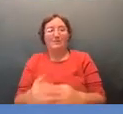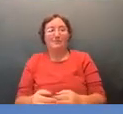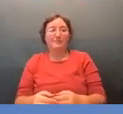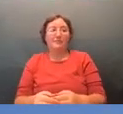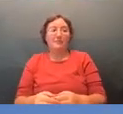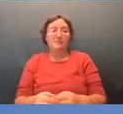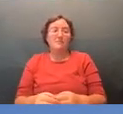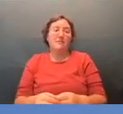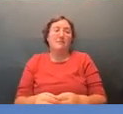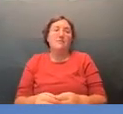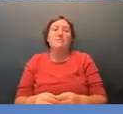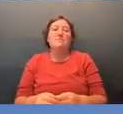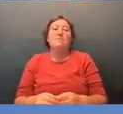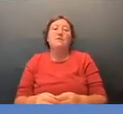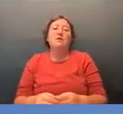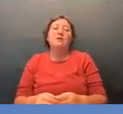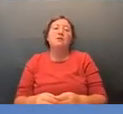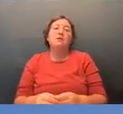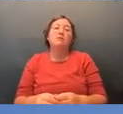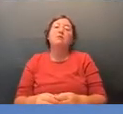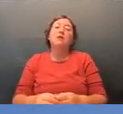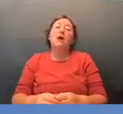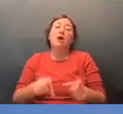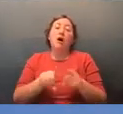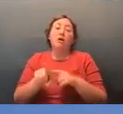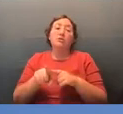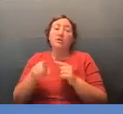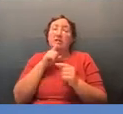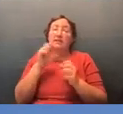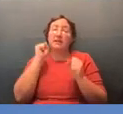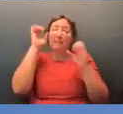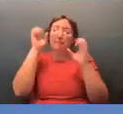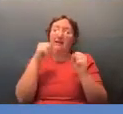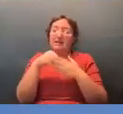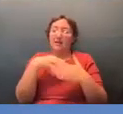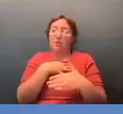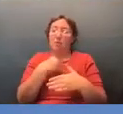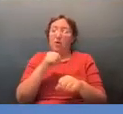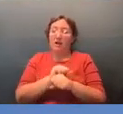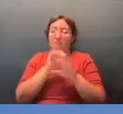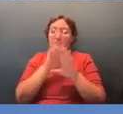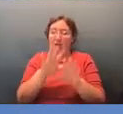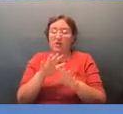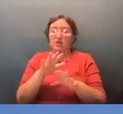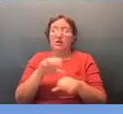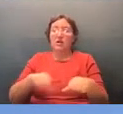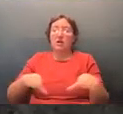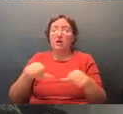Peak. But one of the more amazing things here in the White Mountain range is